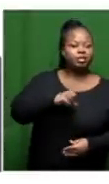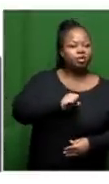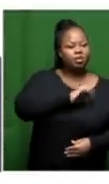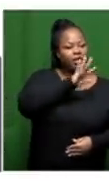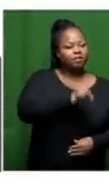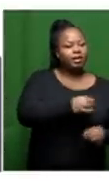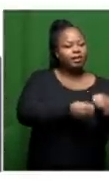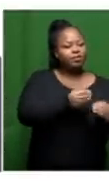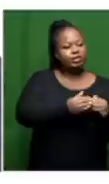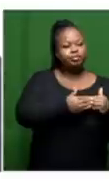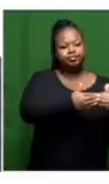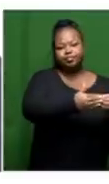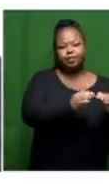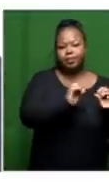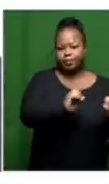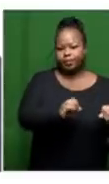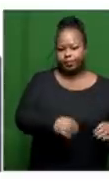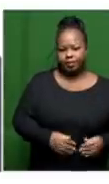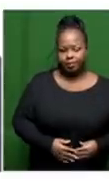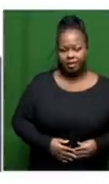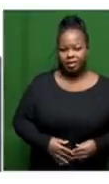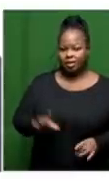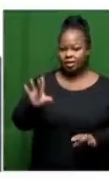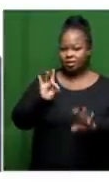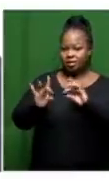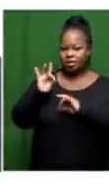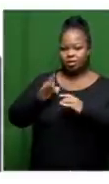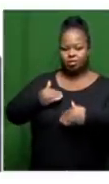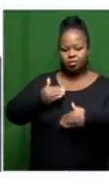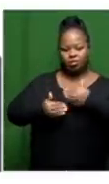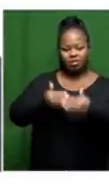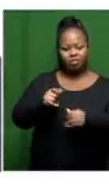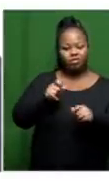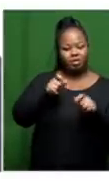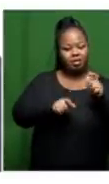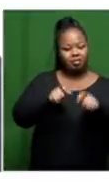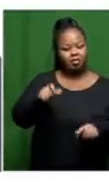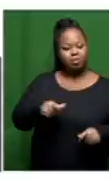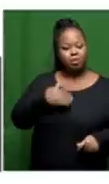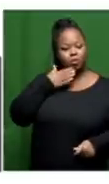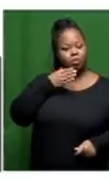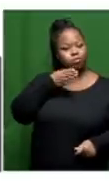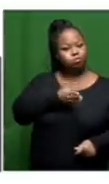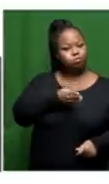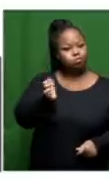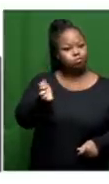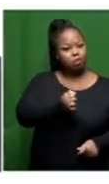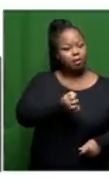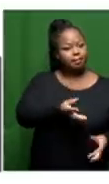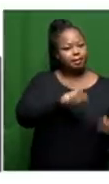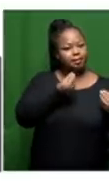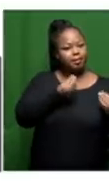Africa. And the selection process of the people who end up being employed in the